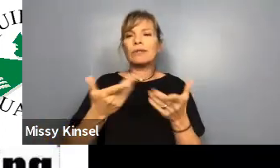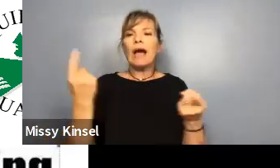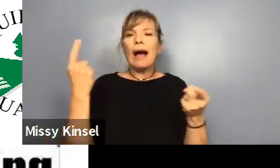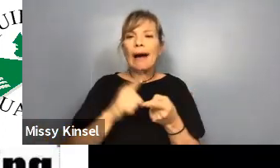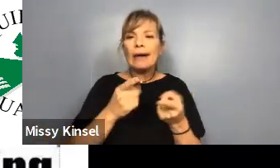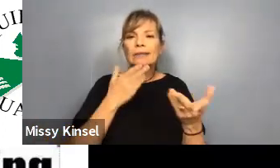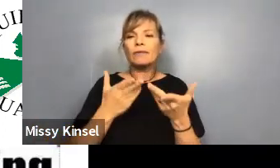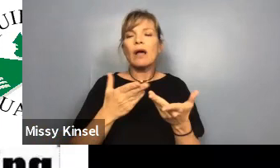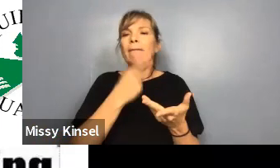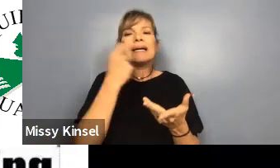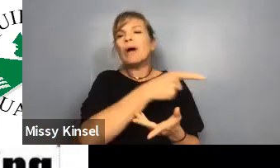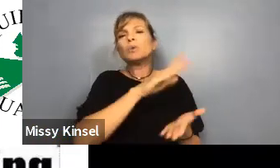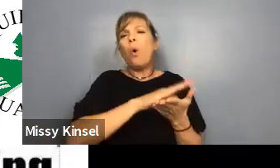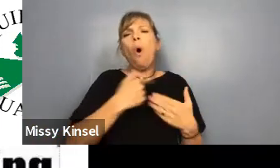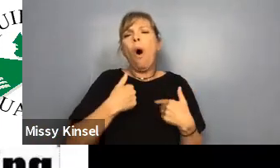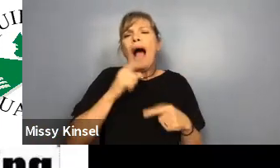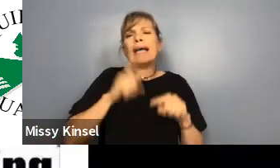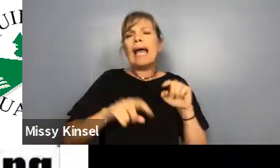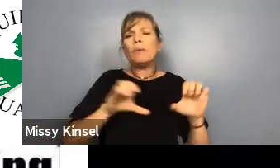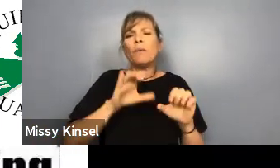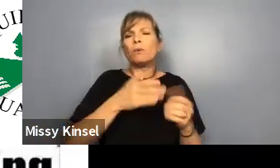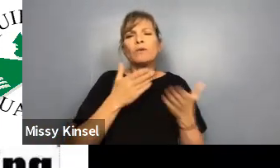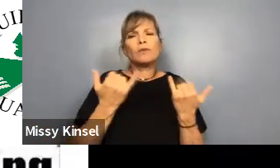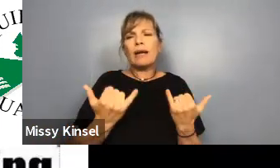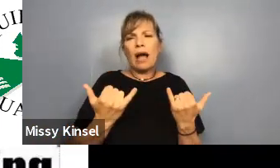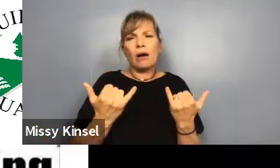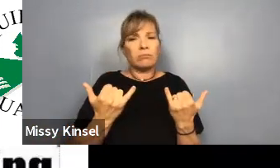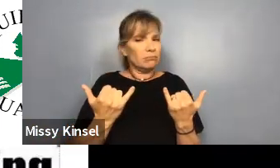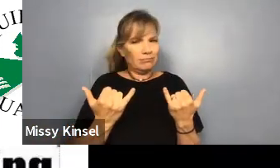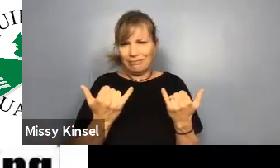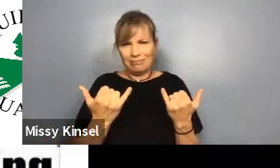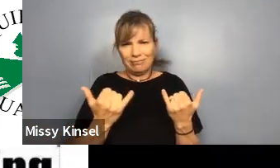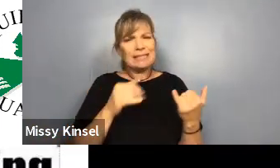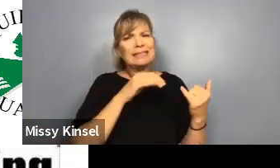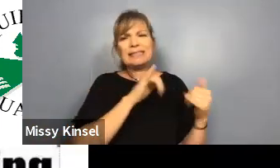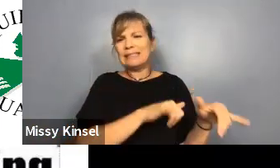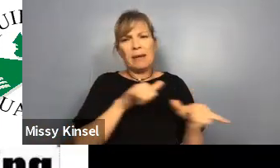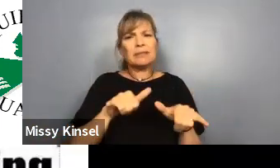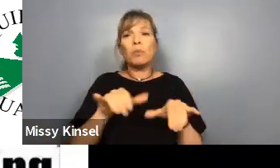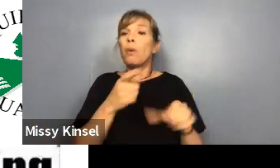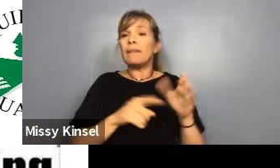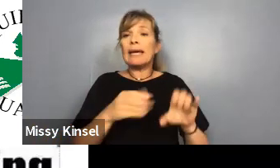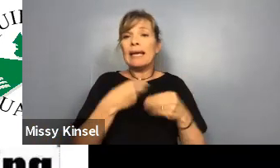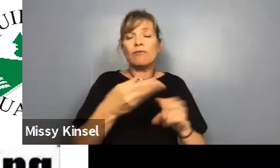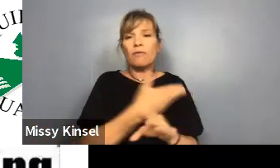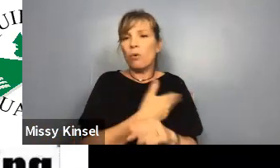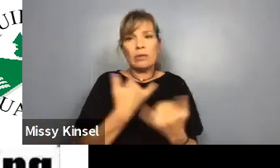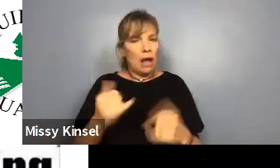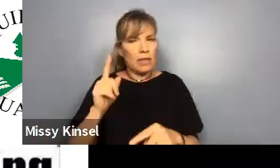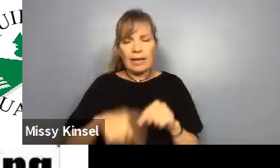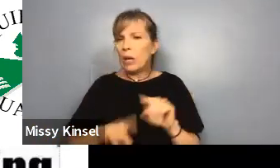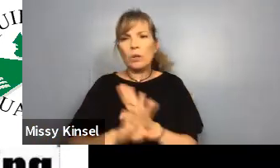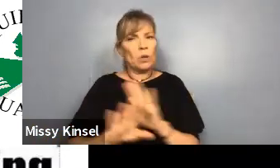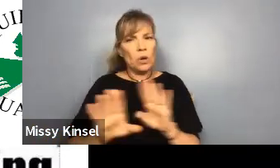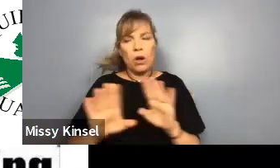because they can't do those services technically right now in the same way that they would before. So